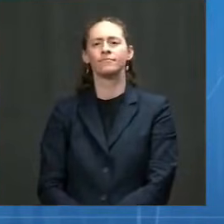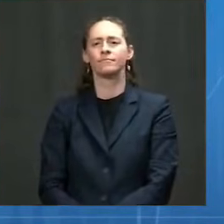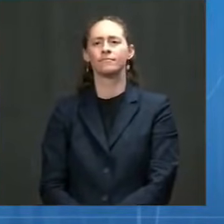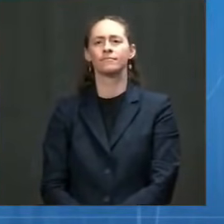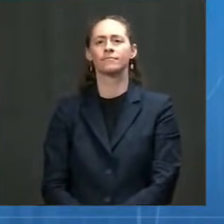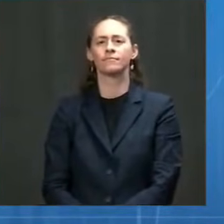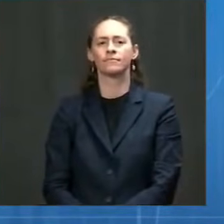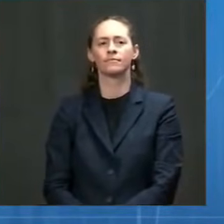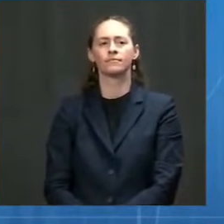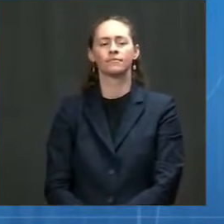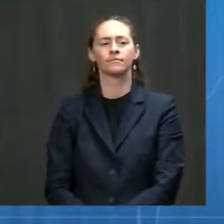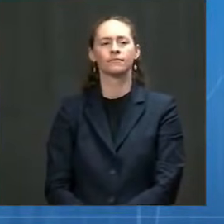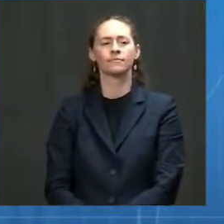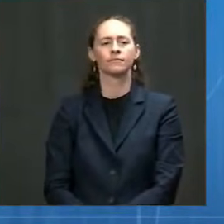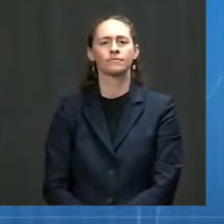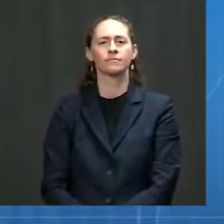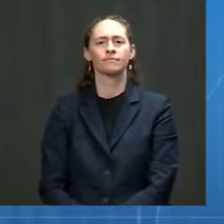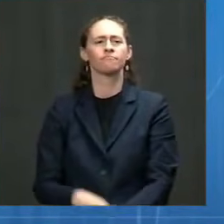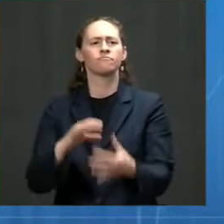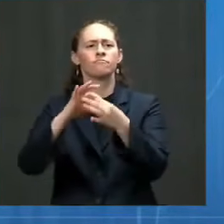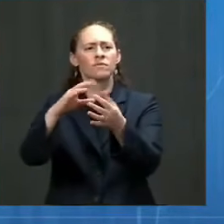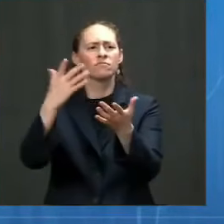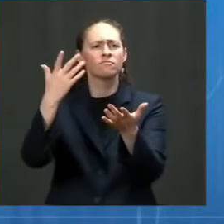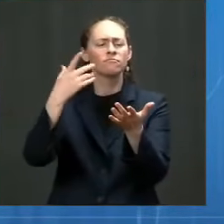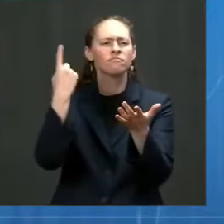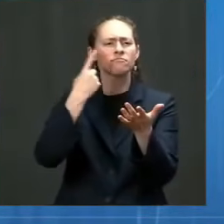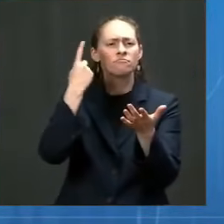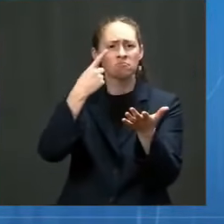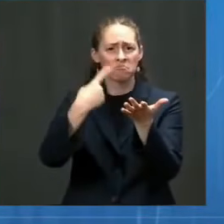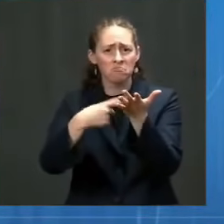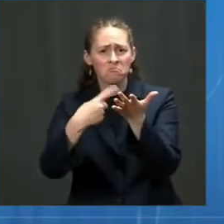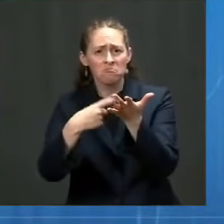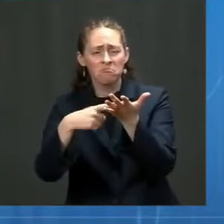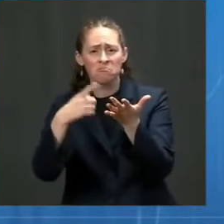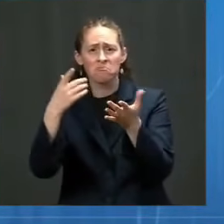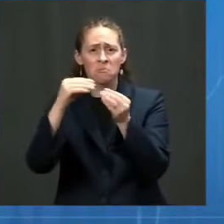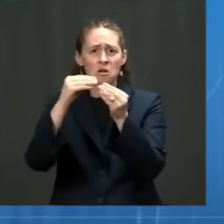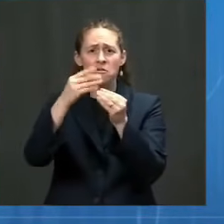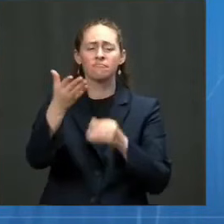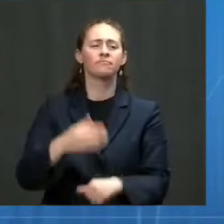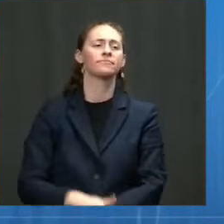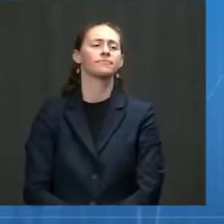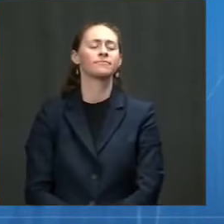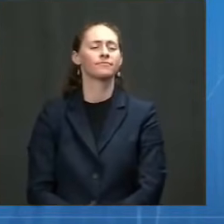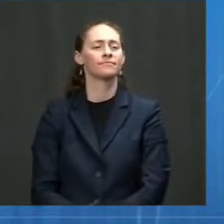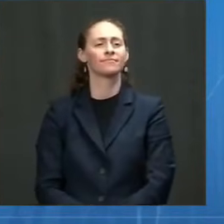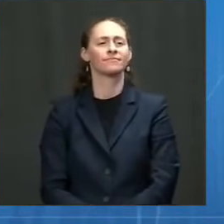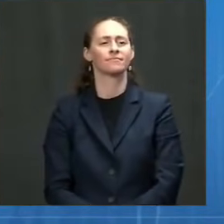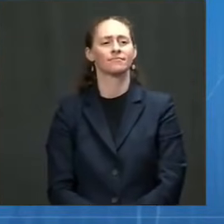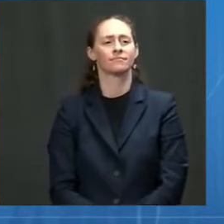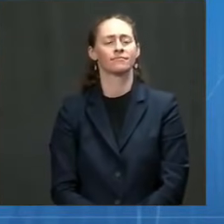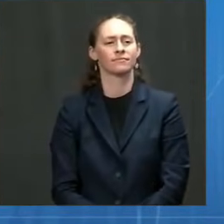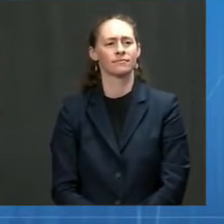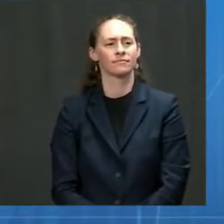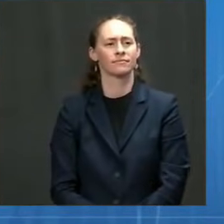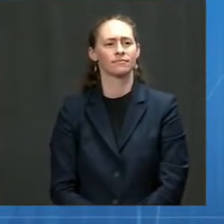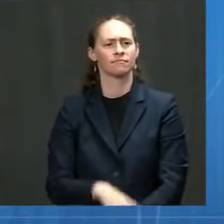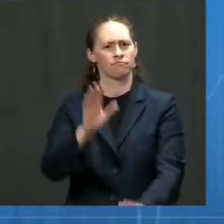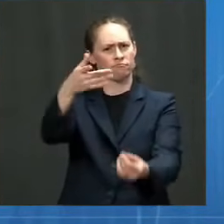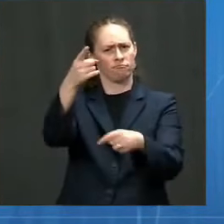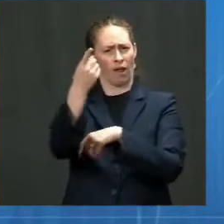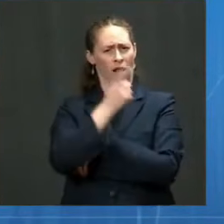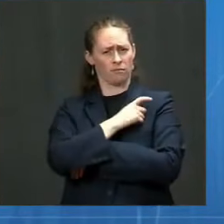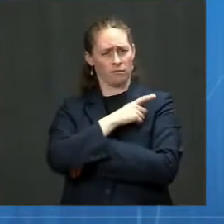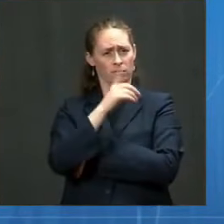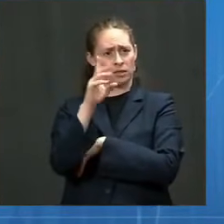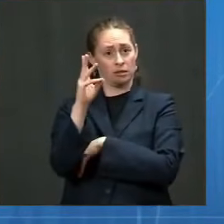count and right. Quote. Go ahead, please. Right. So what you're asking is, when are we going to turn around this acceleration